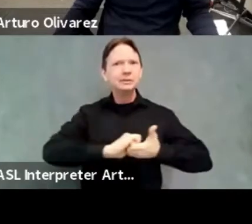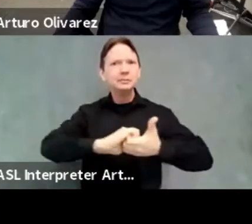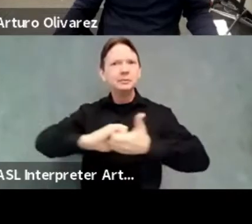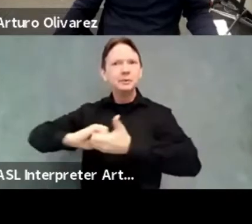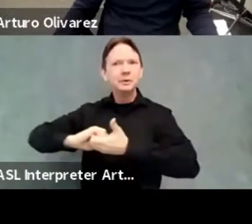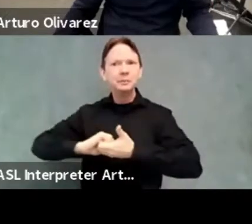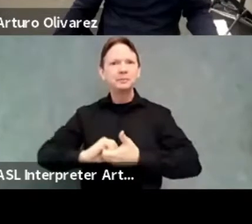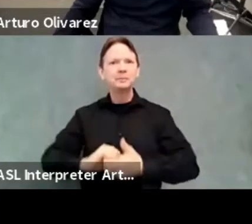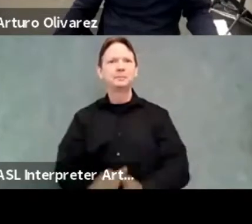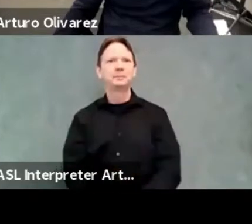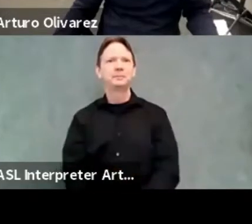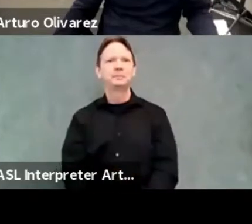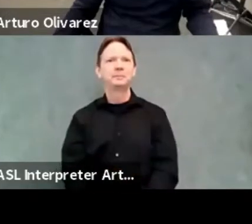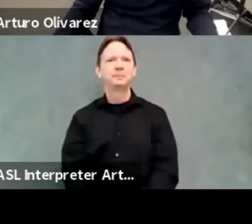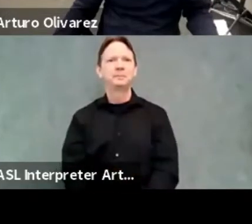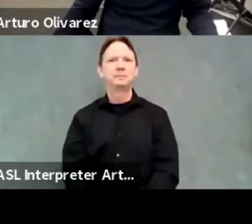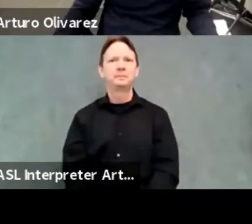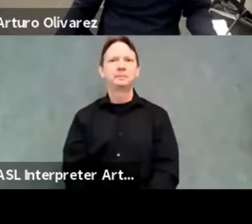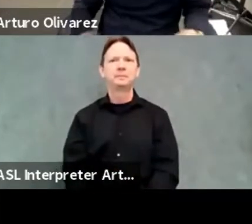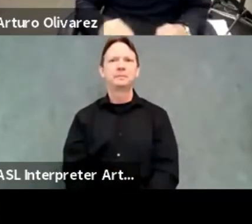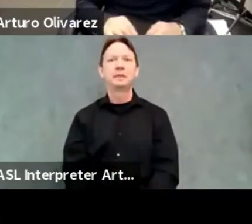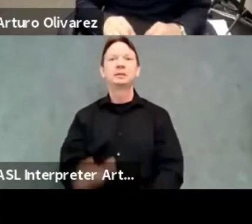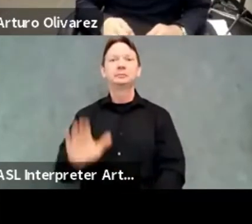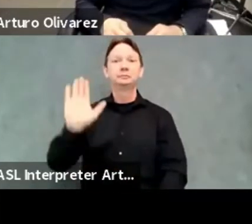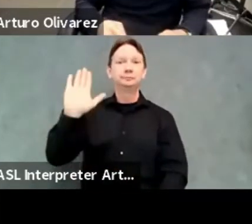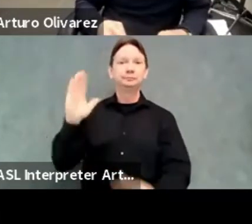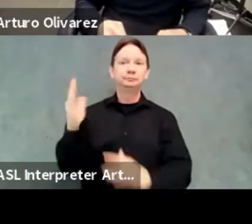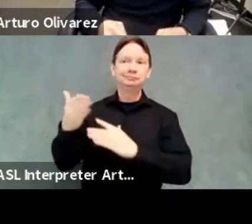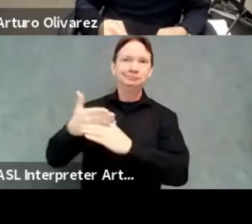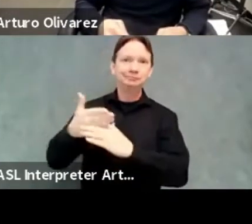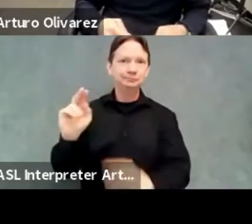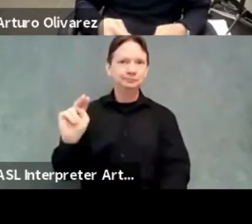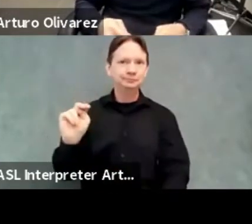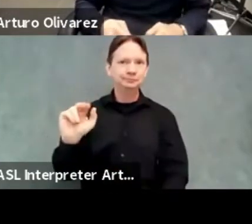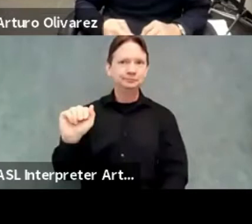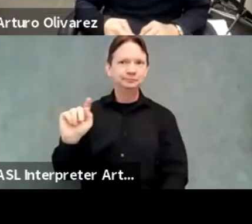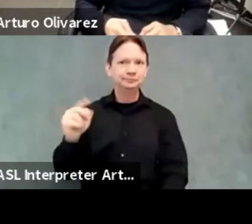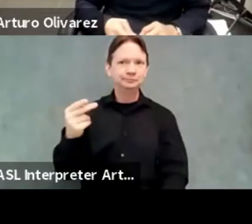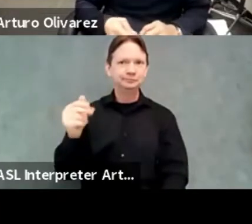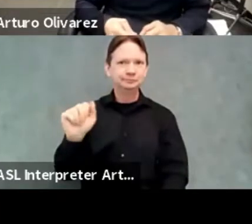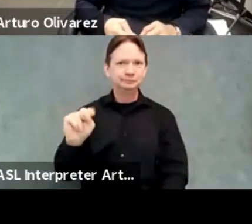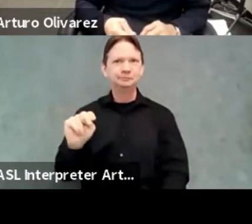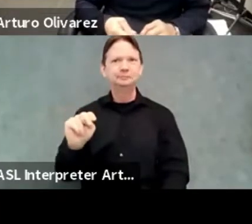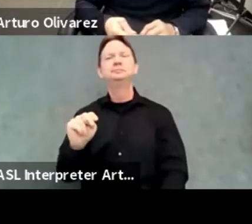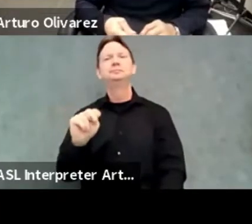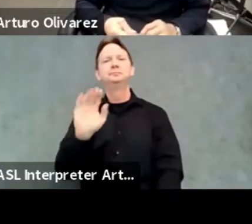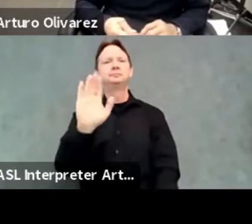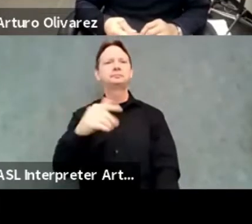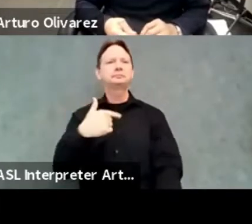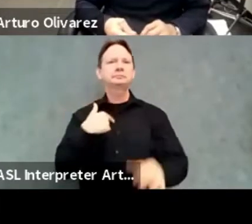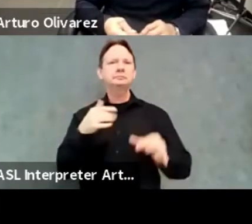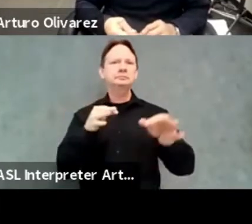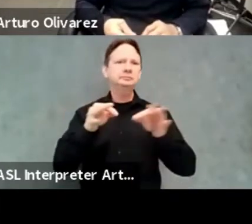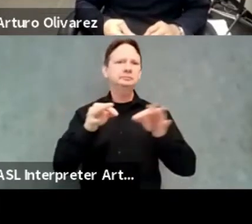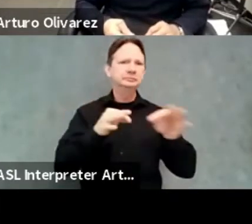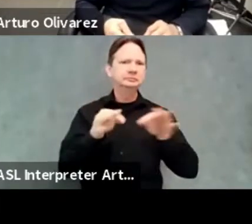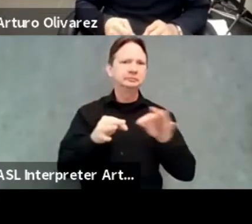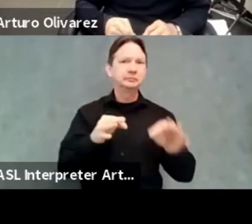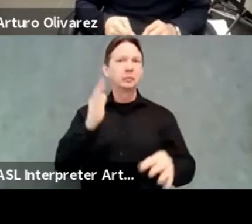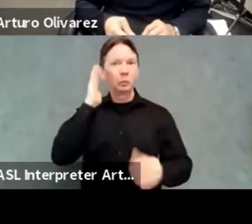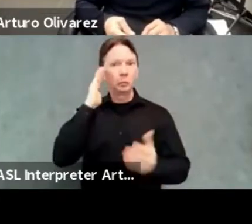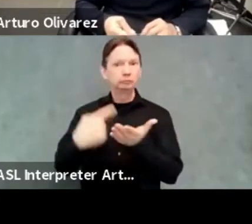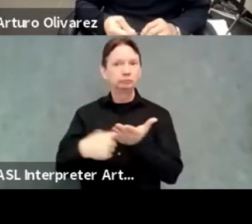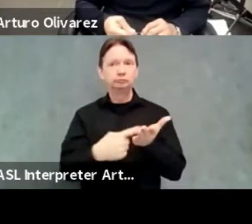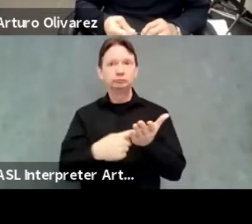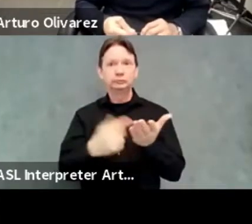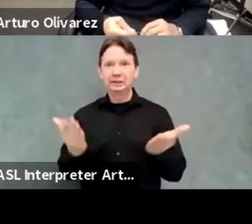muted. Before Arturo gets into the best practices, I'll once again give you some policies and procedures information. There's 3 general areas I want to cover here, which is your